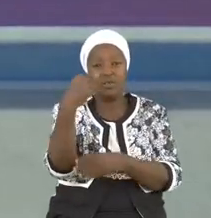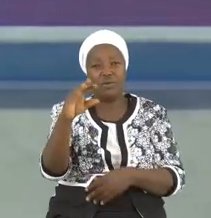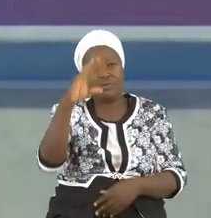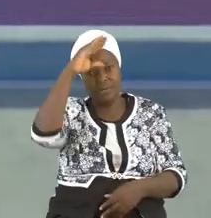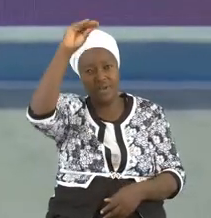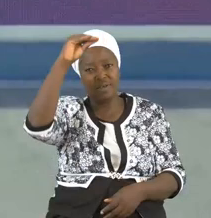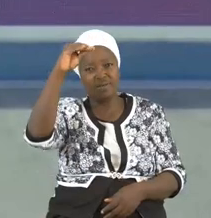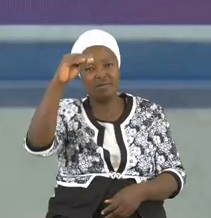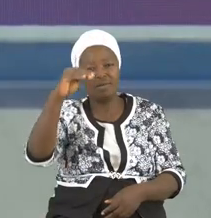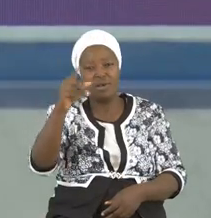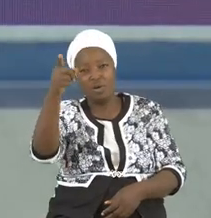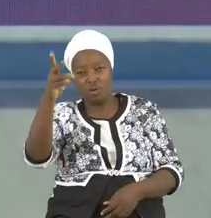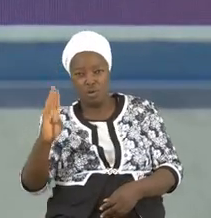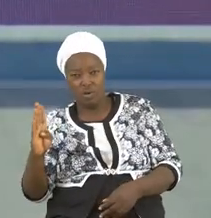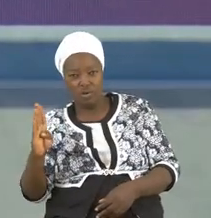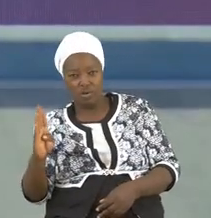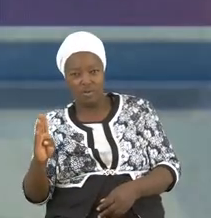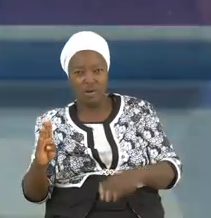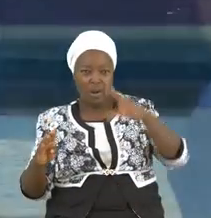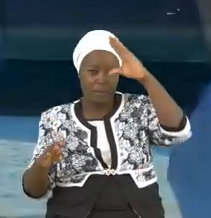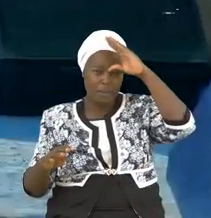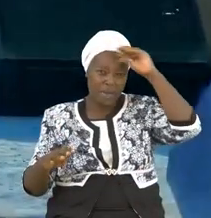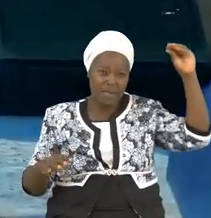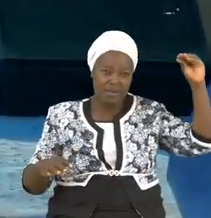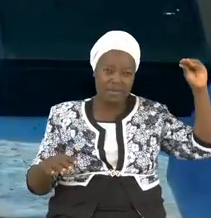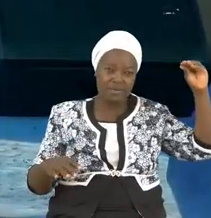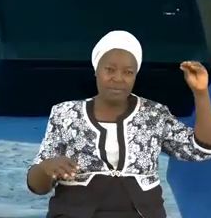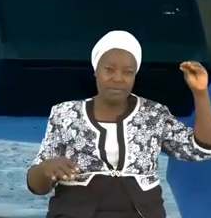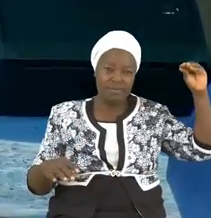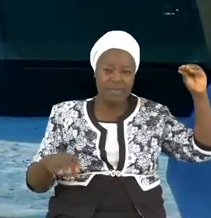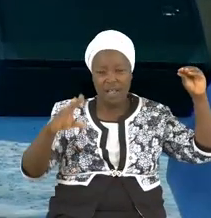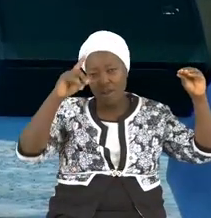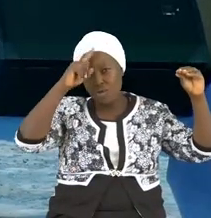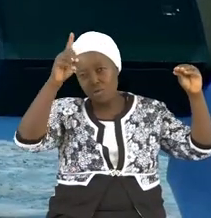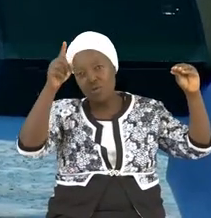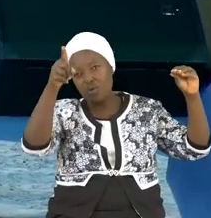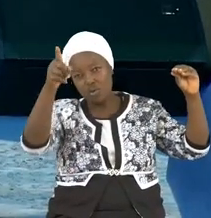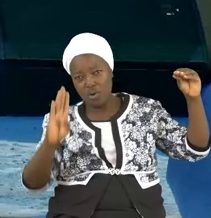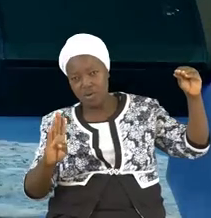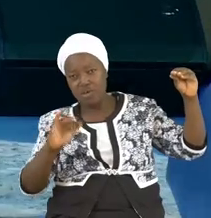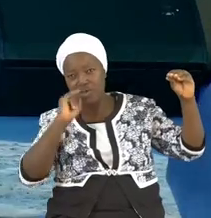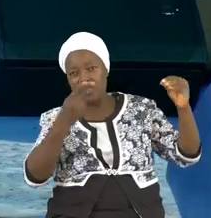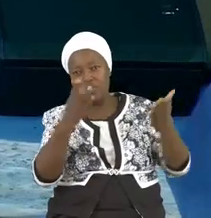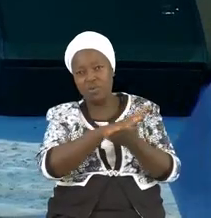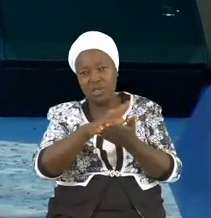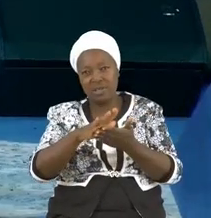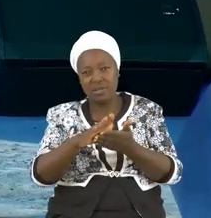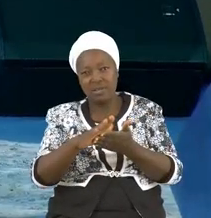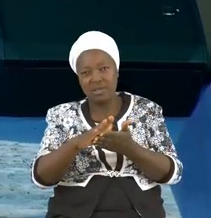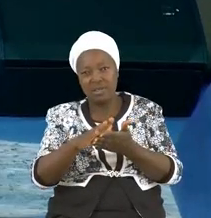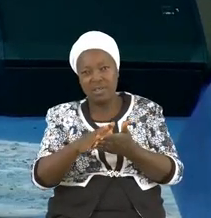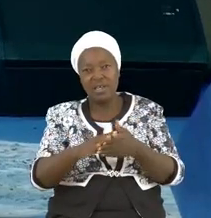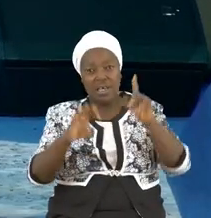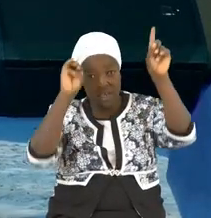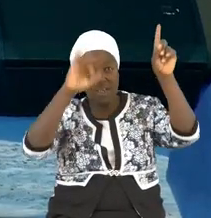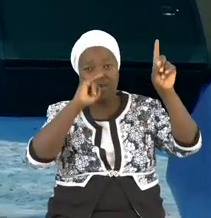God, man. God is holy. He is holy. He